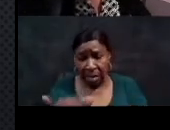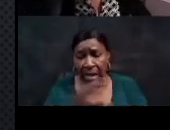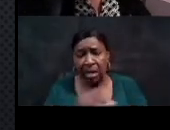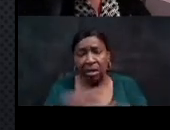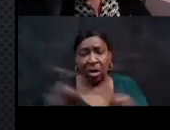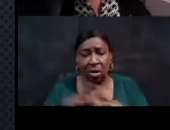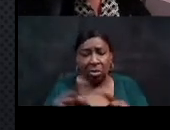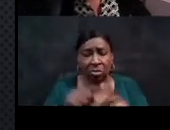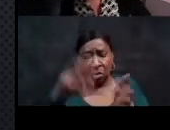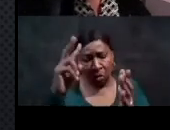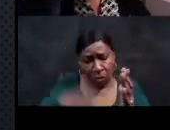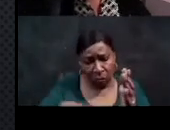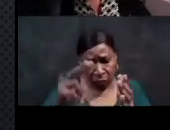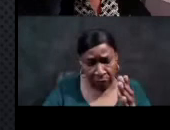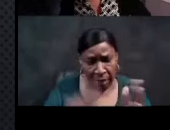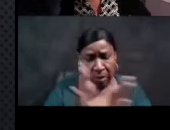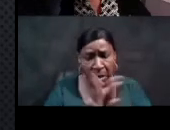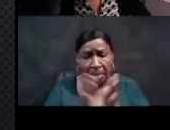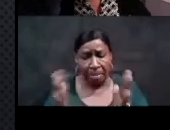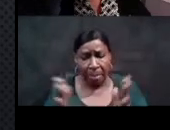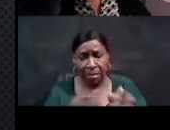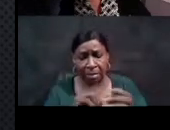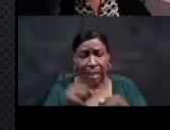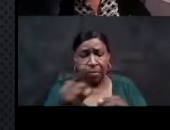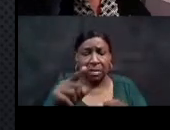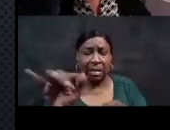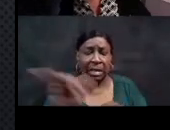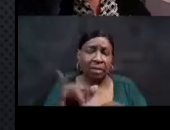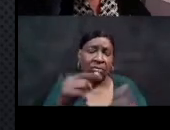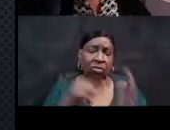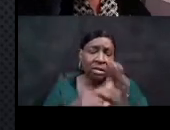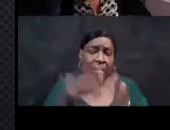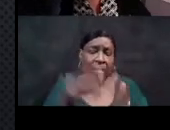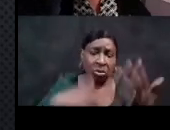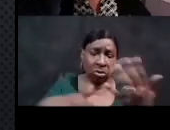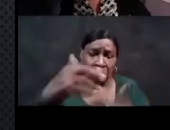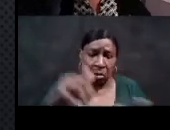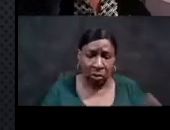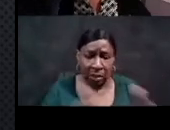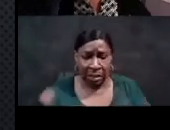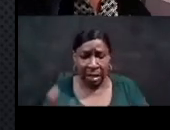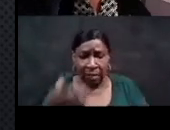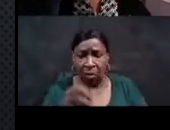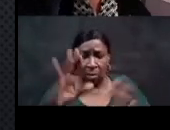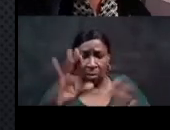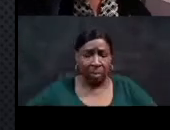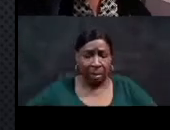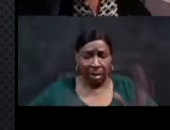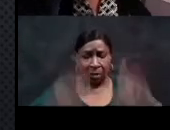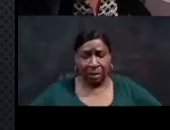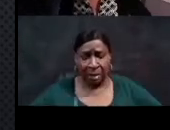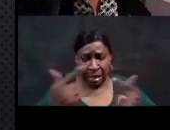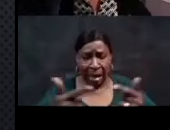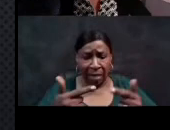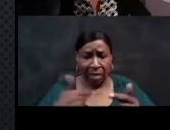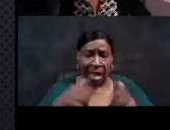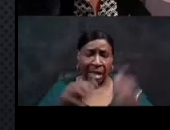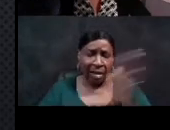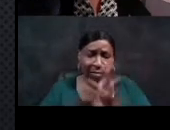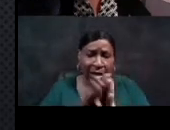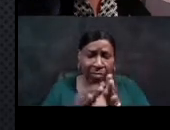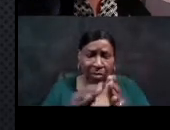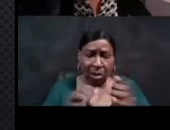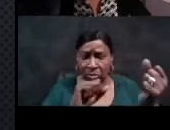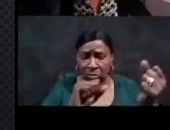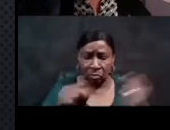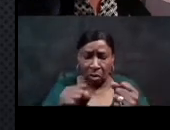like Lisa Cacho writing about social death and Judith Butler's work on precarious life, I developed a stronger argument about the